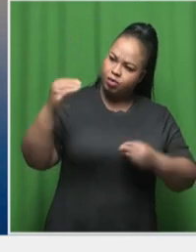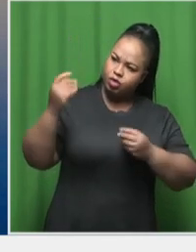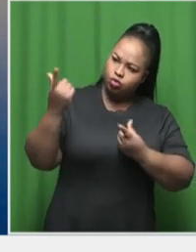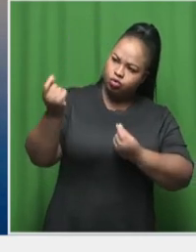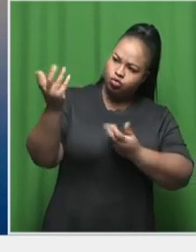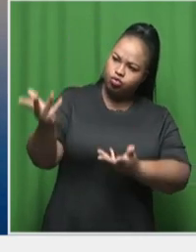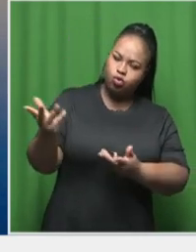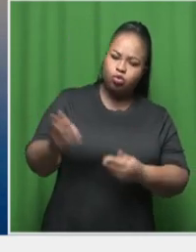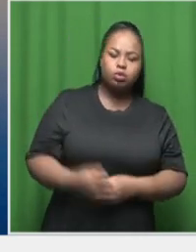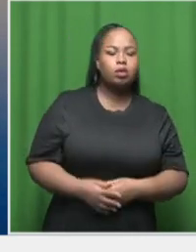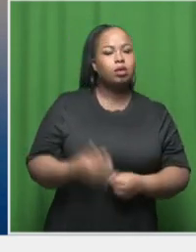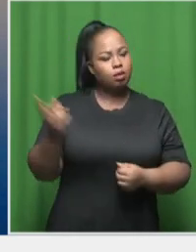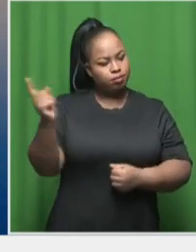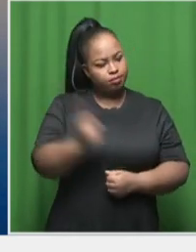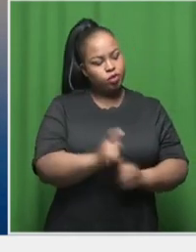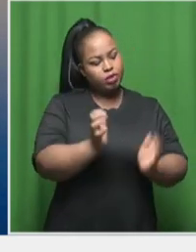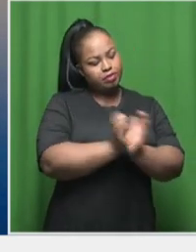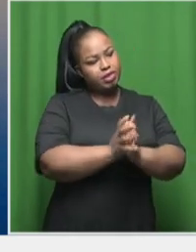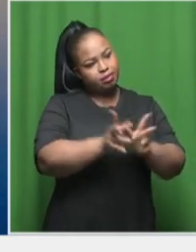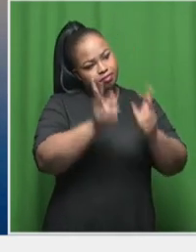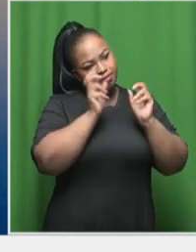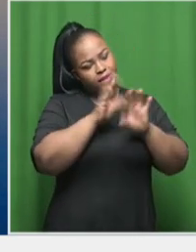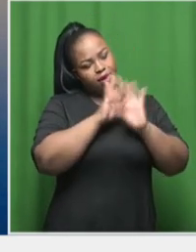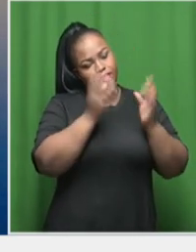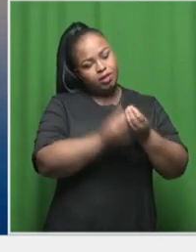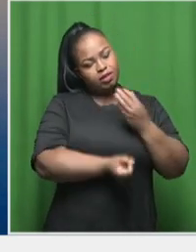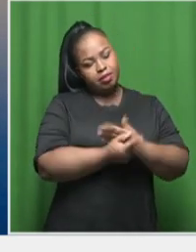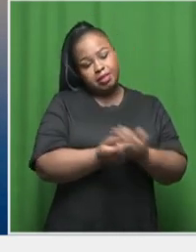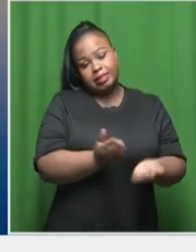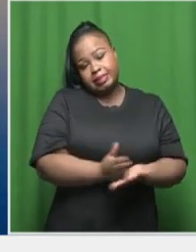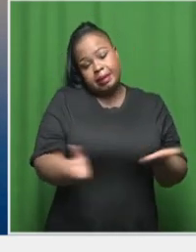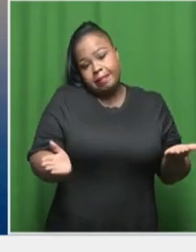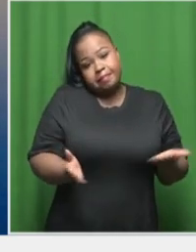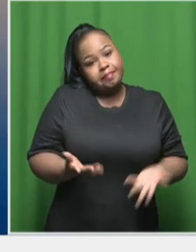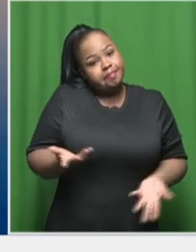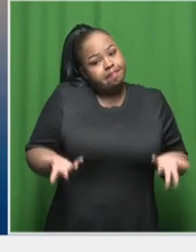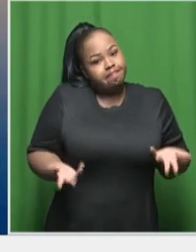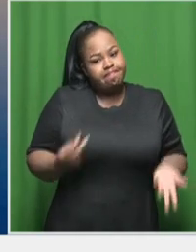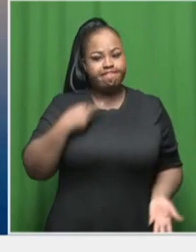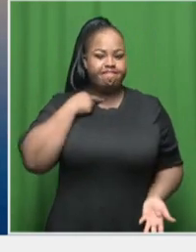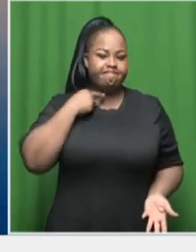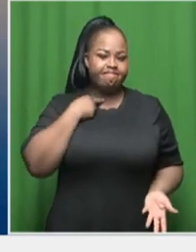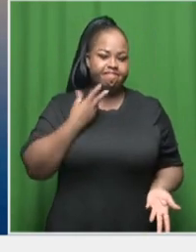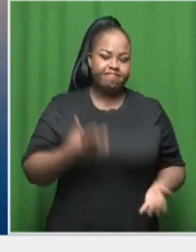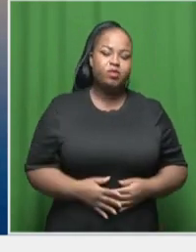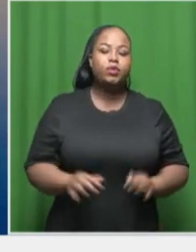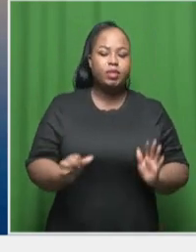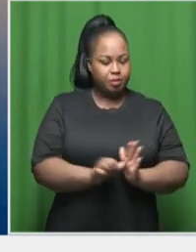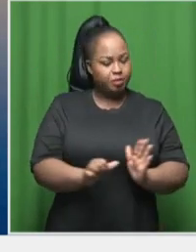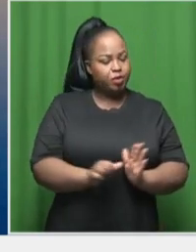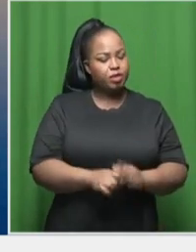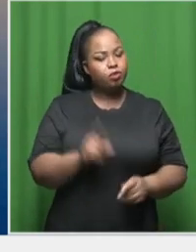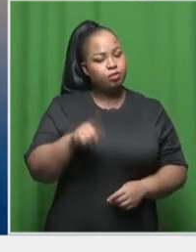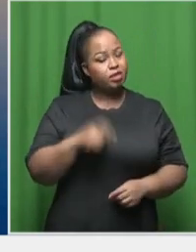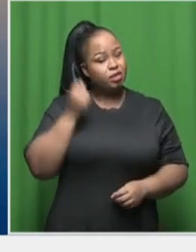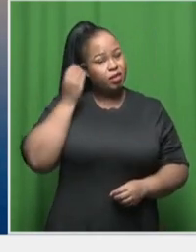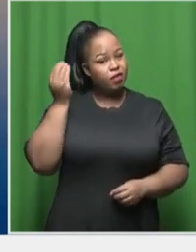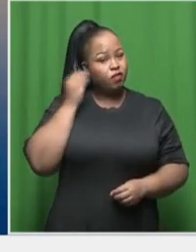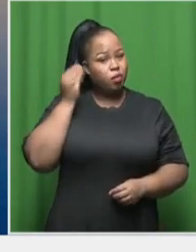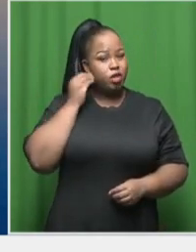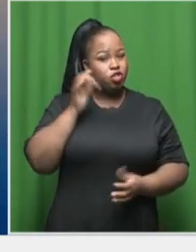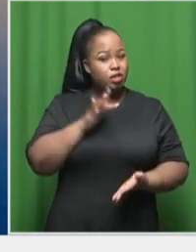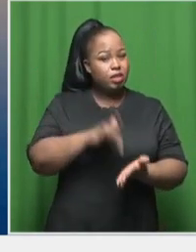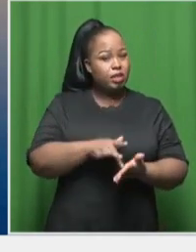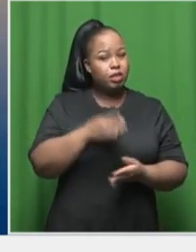this, come into this meeting and hear what is happening. But not everybody might have the luxury of that. So it is important that we have information centers